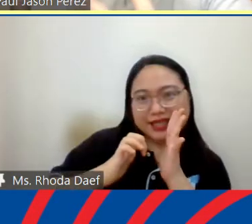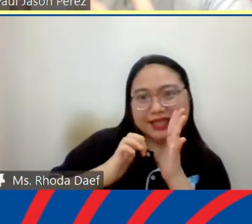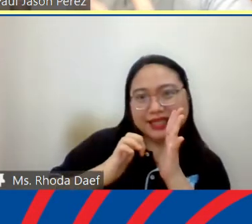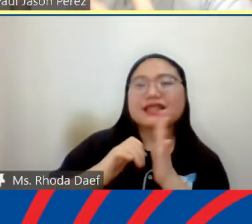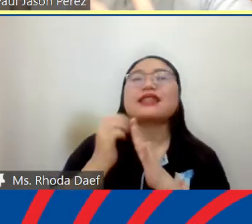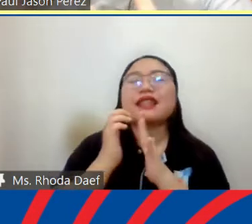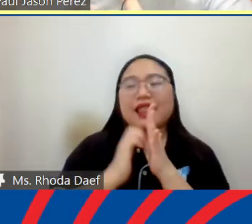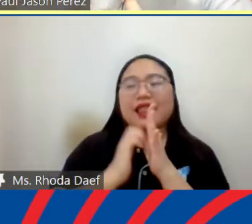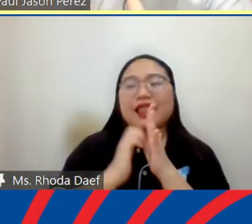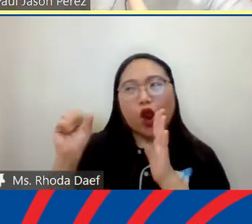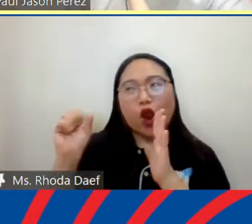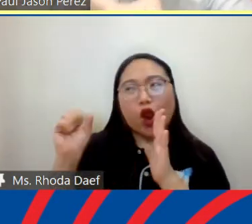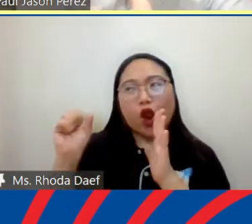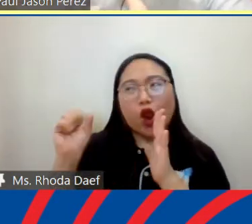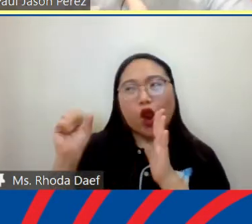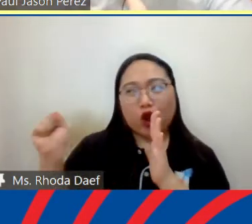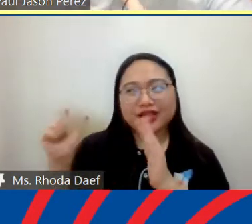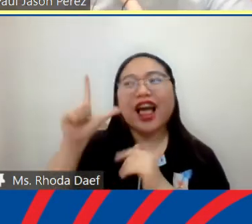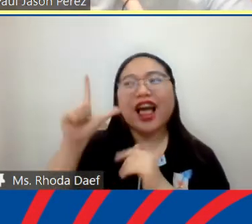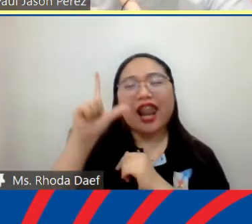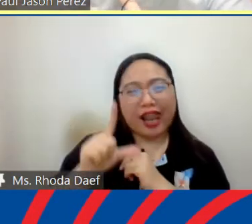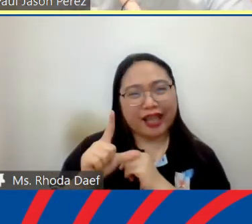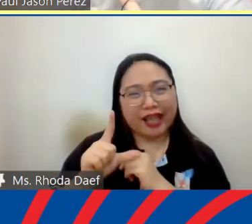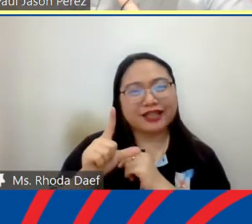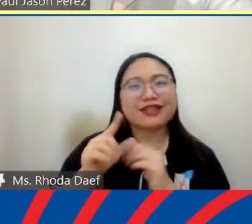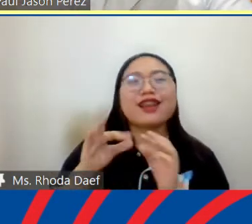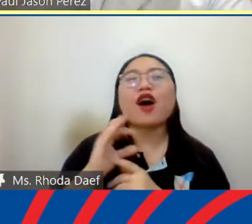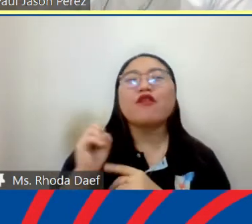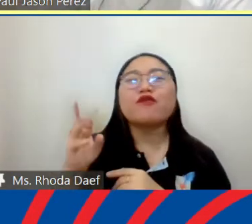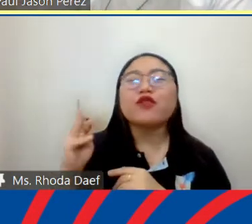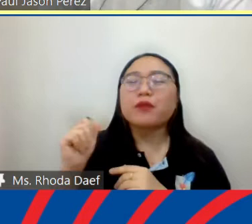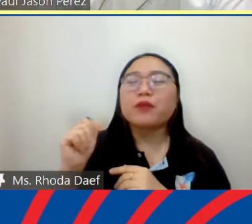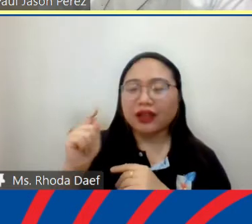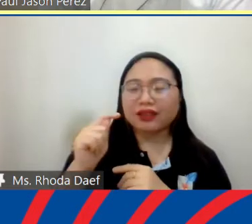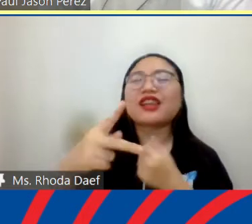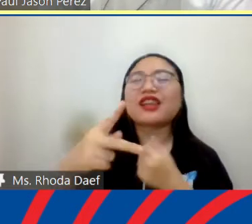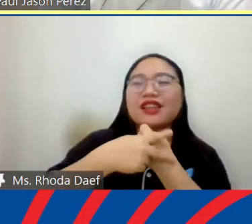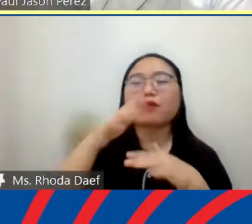it preserves all the bits.